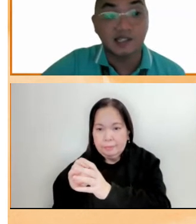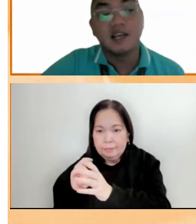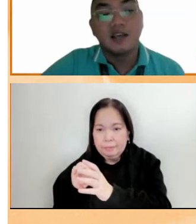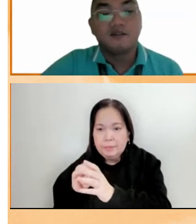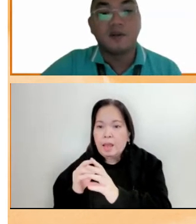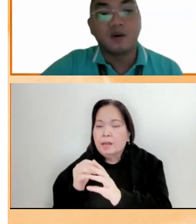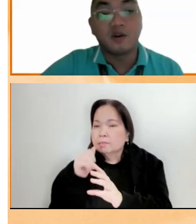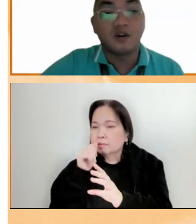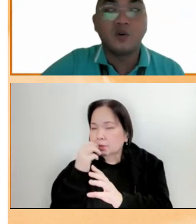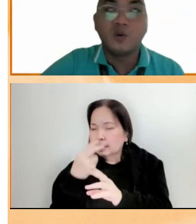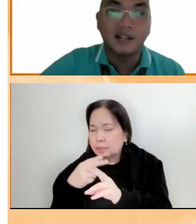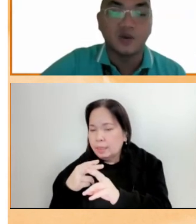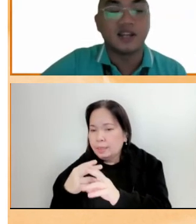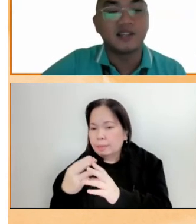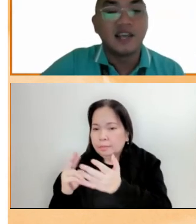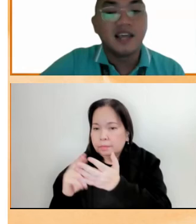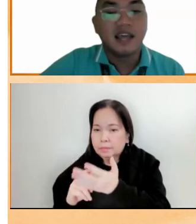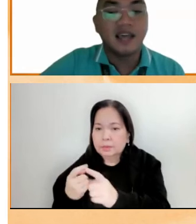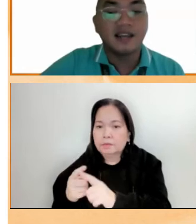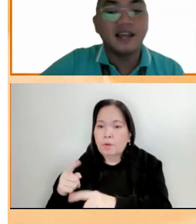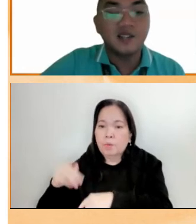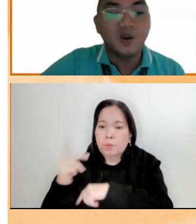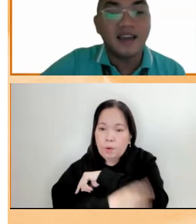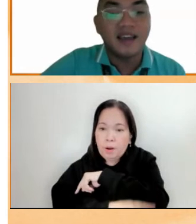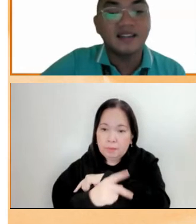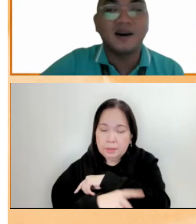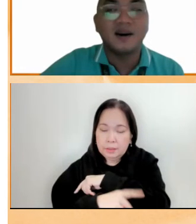registries from our rural health units, and